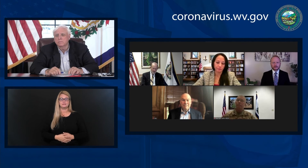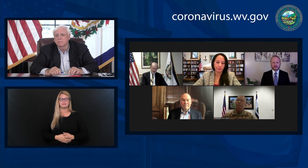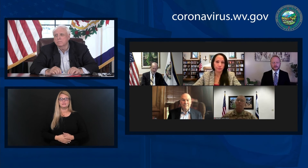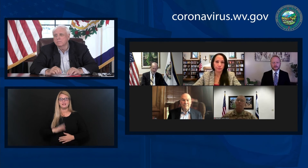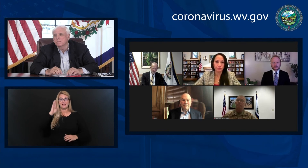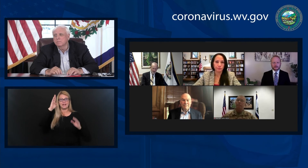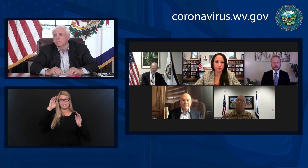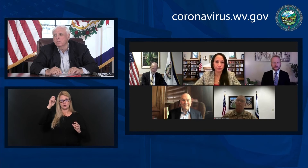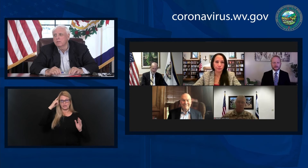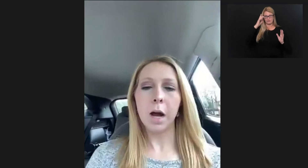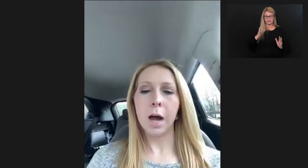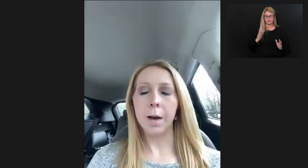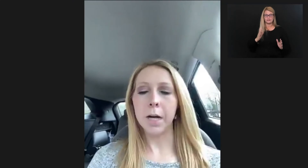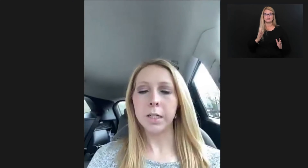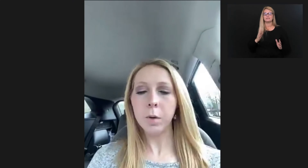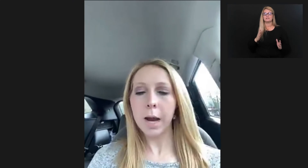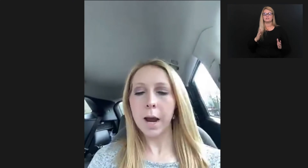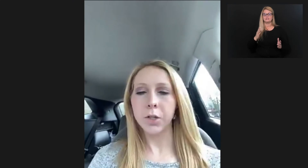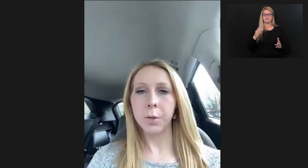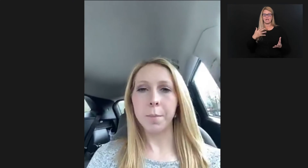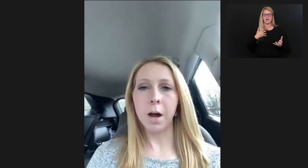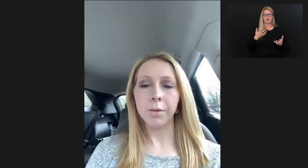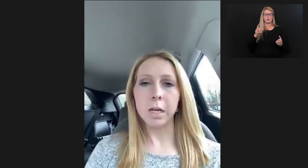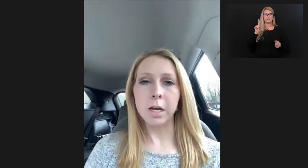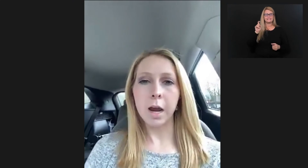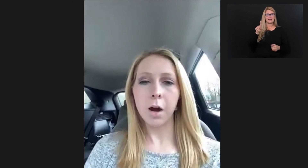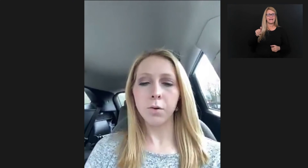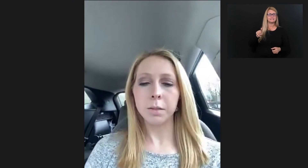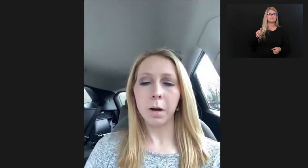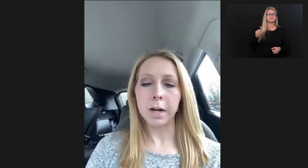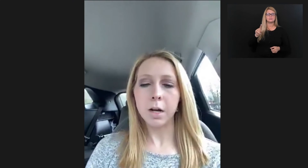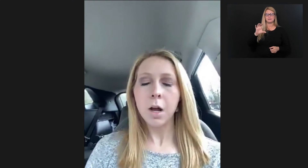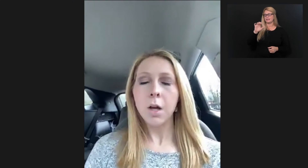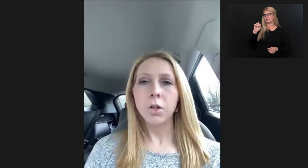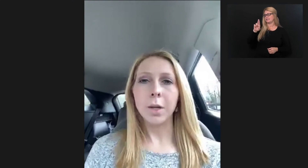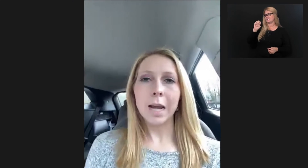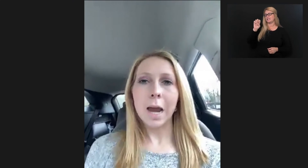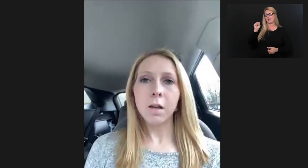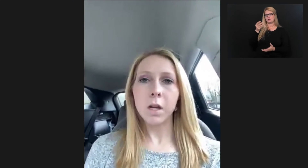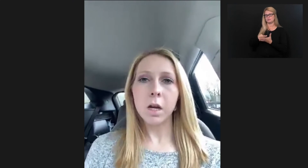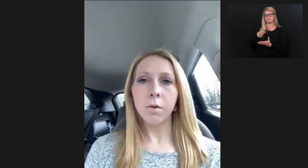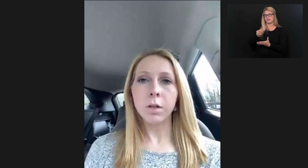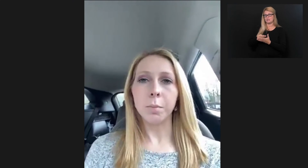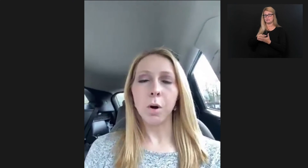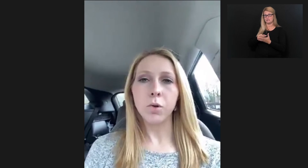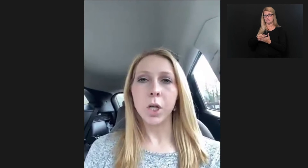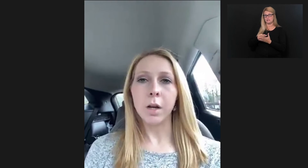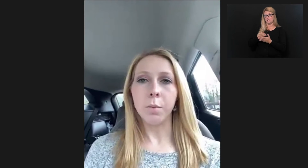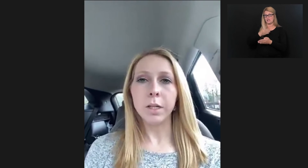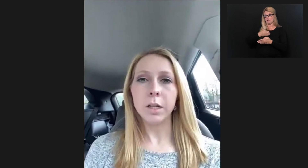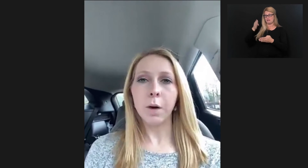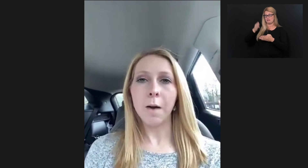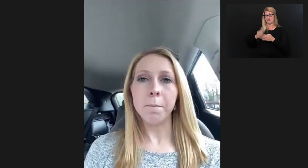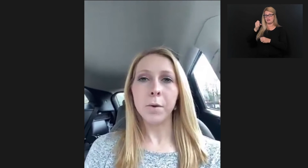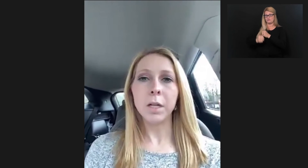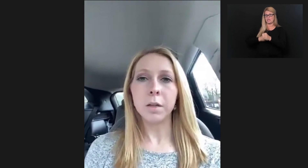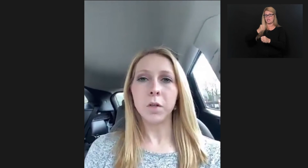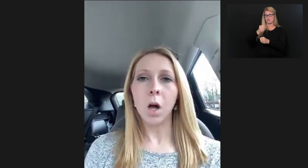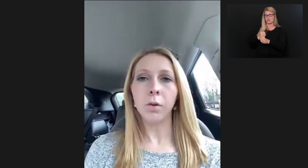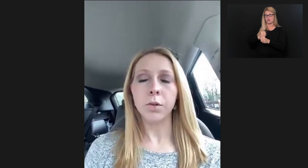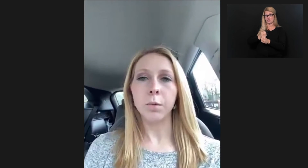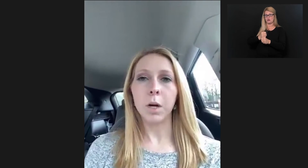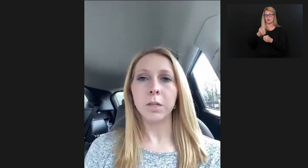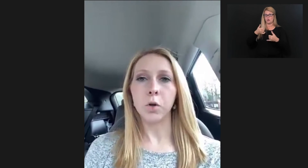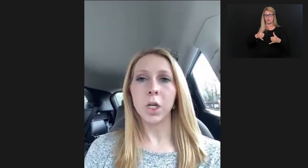Hi, Governor. Good afternoon. I did want to ask you about the CARES money. So as the end of the year is approaching, we still have millions